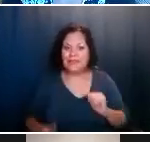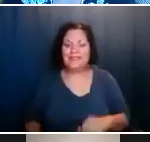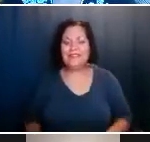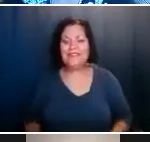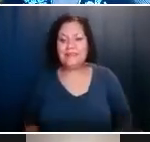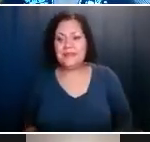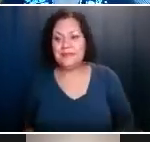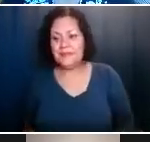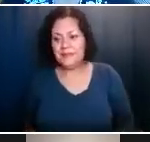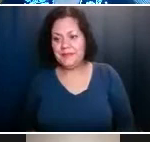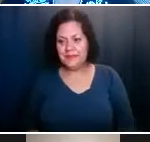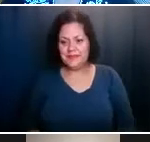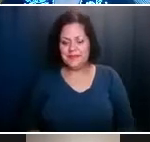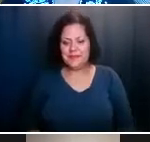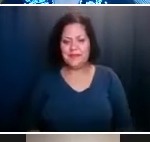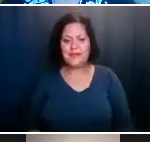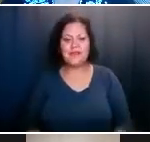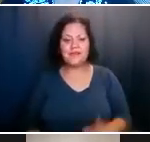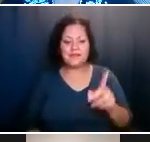The photos,